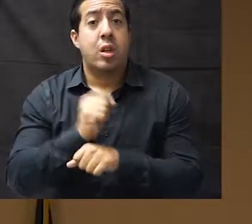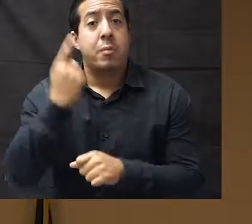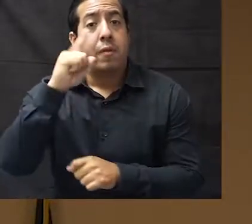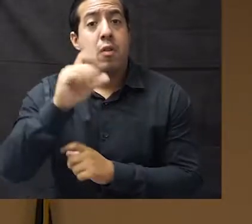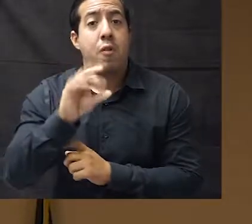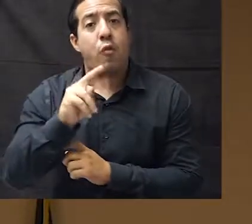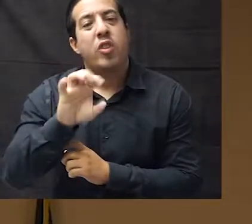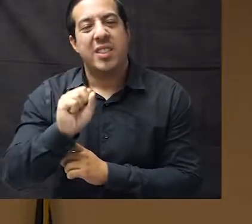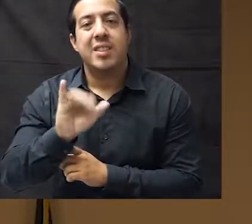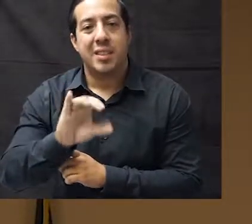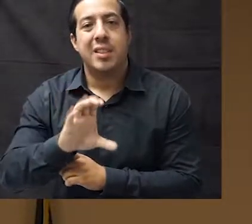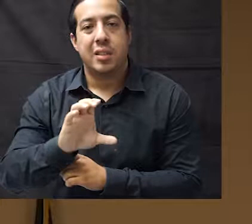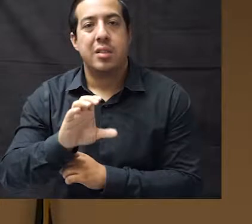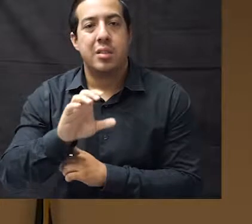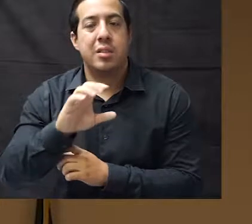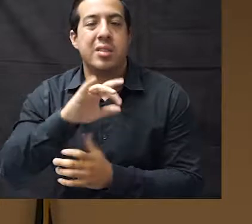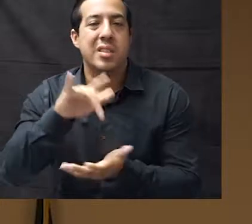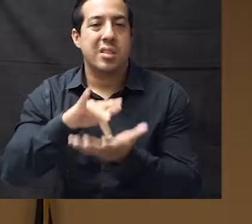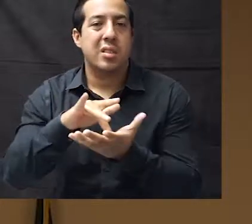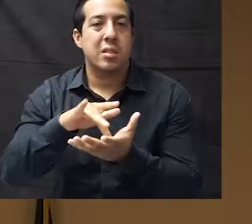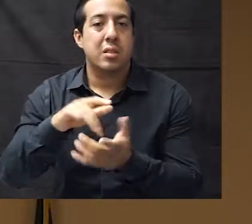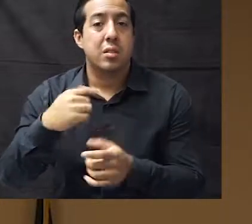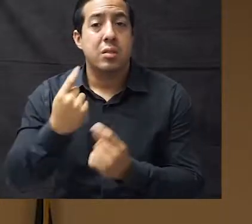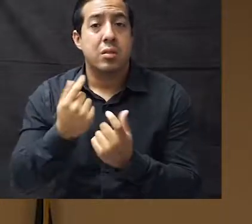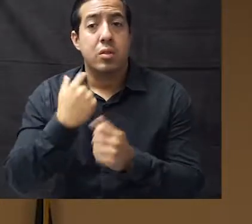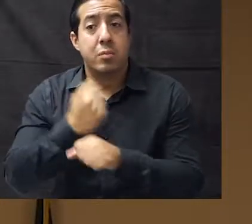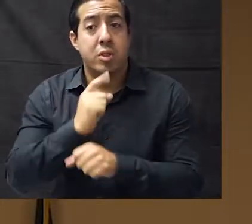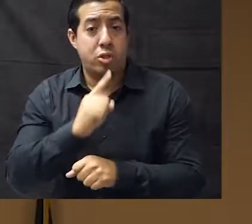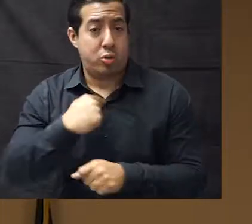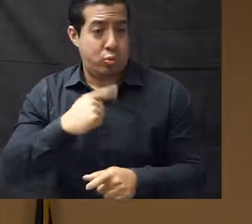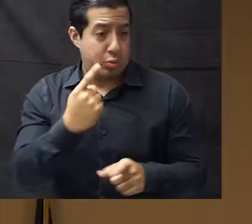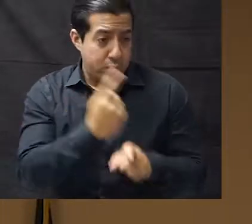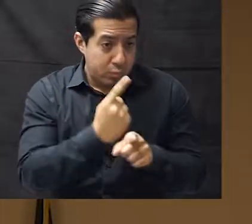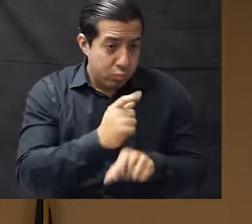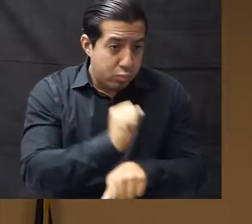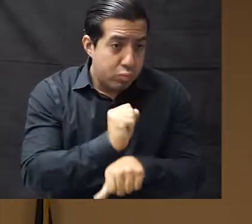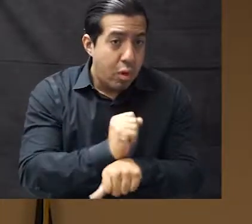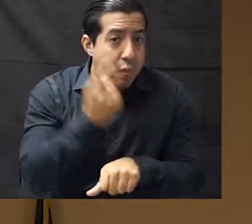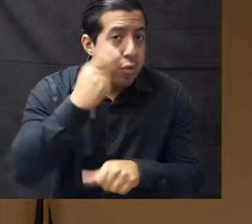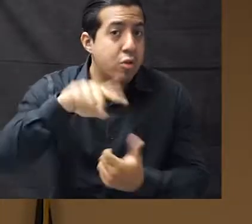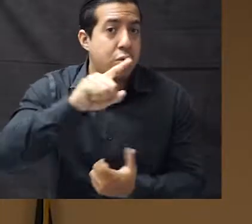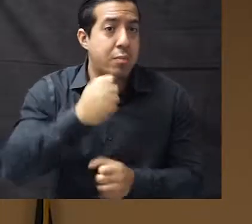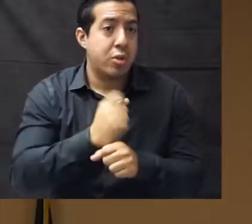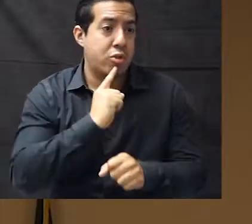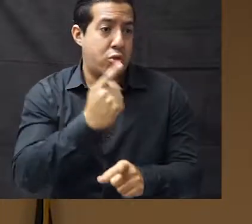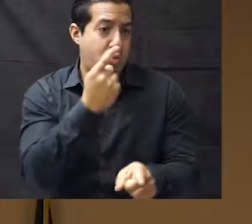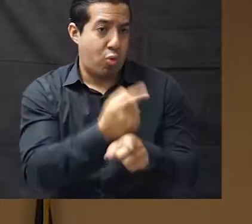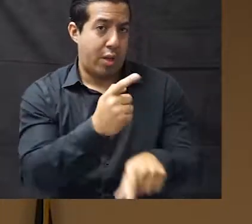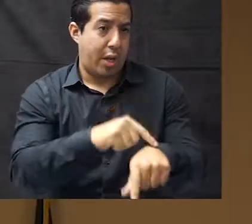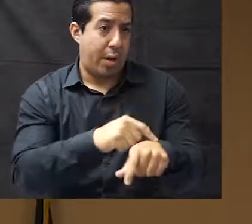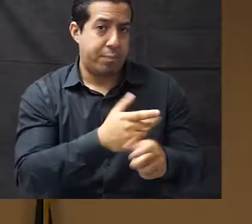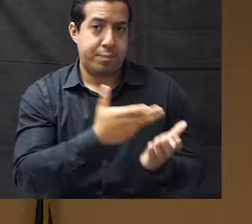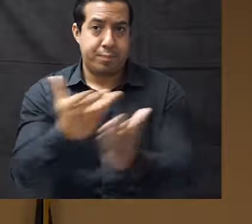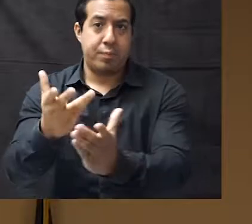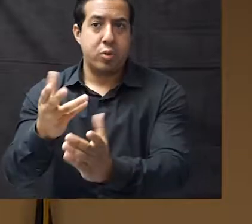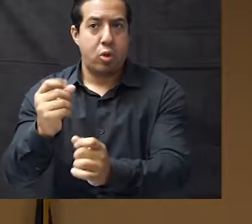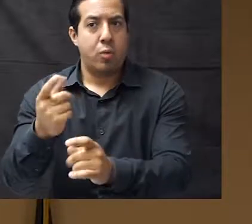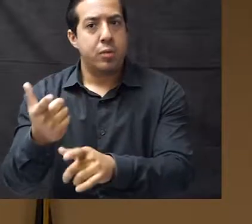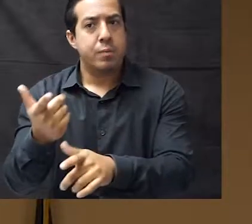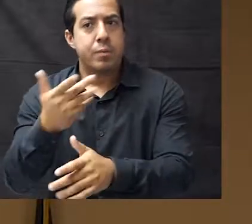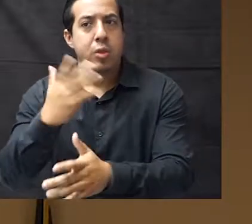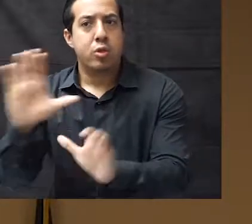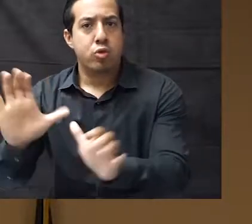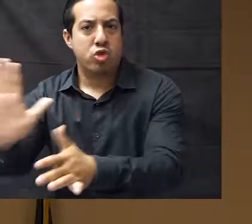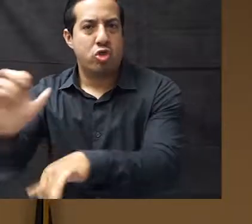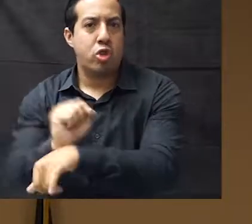in the Forensic Science Center is to make a crime lab that you all can be proud of. Our job is to get the right answer out there at the right time so that